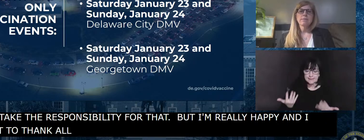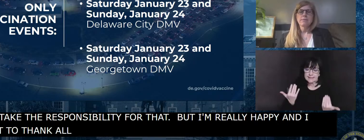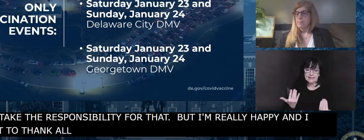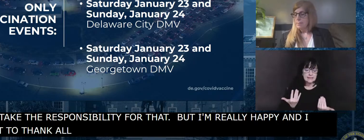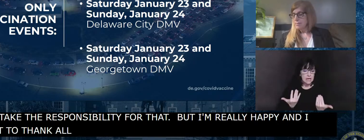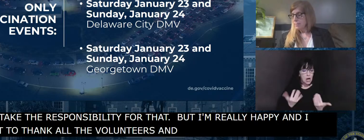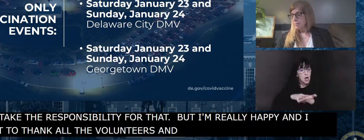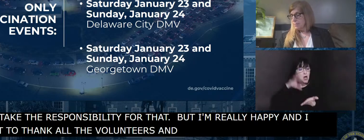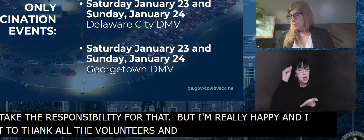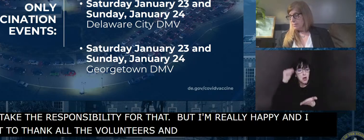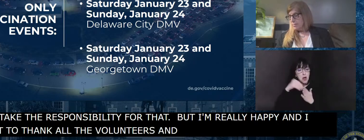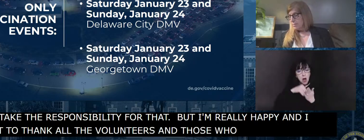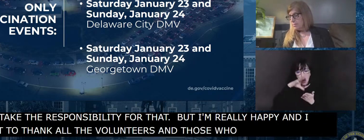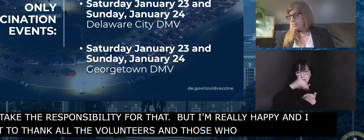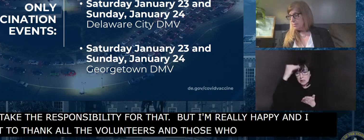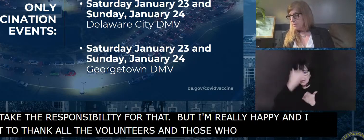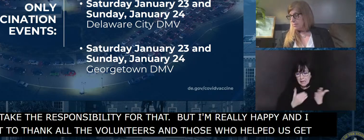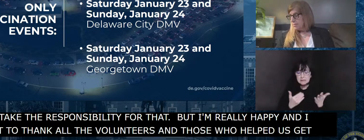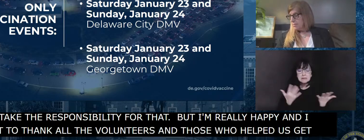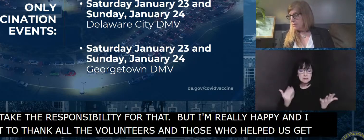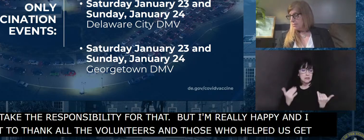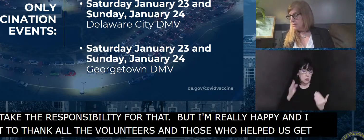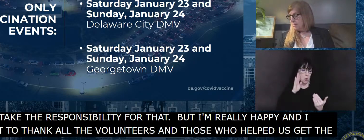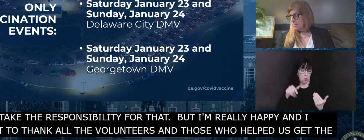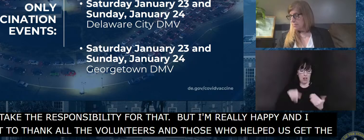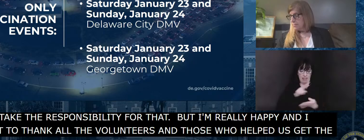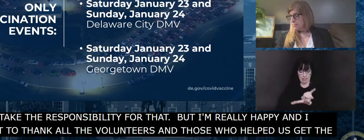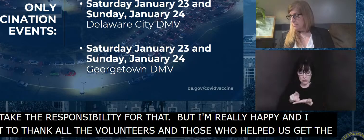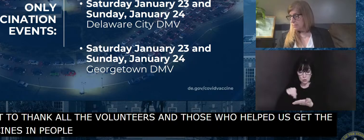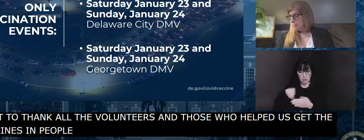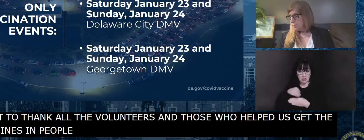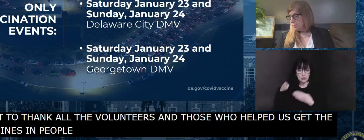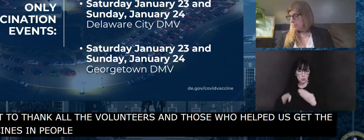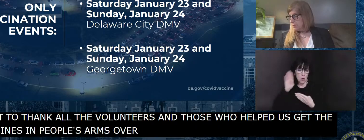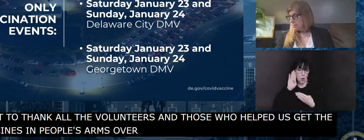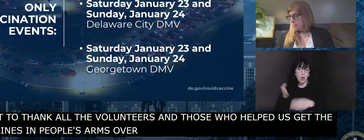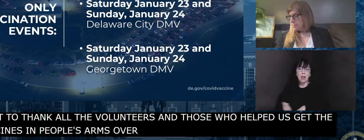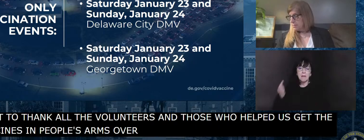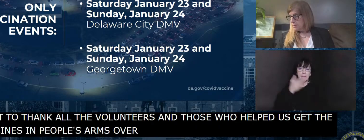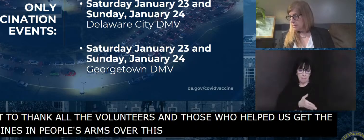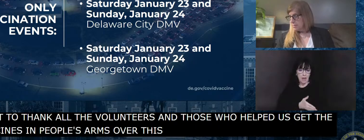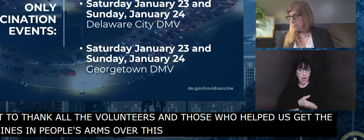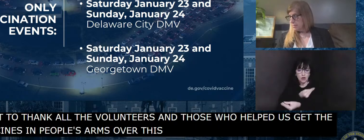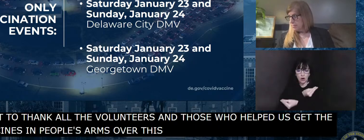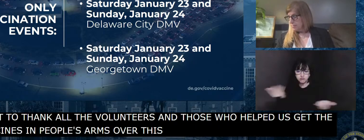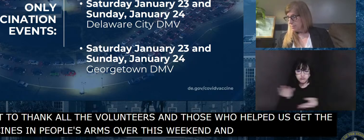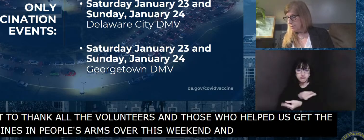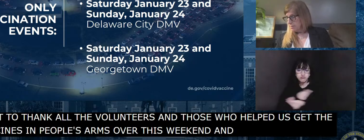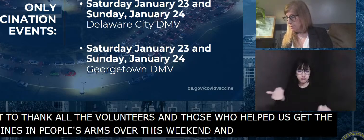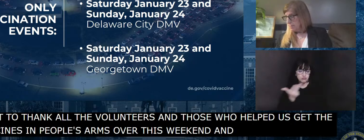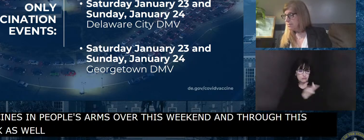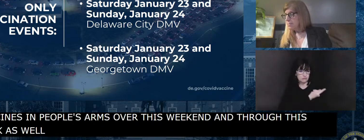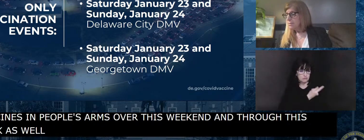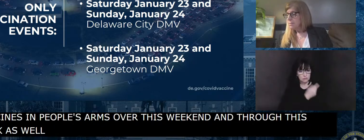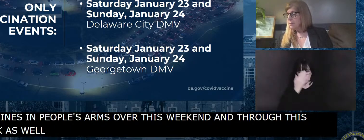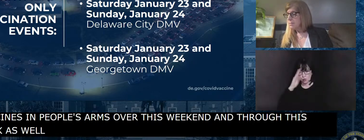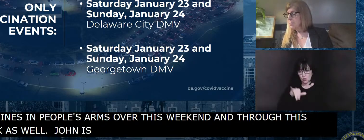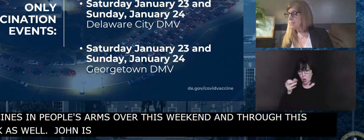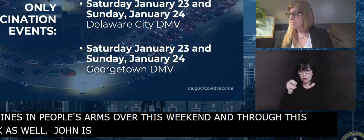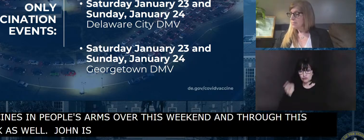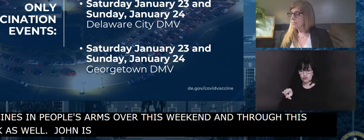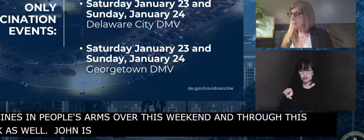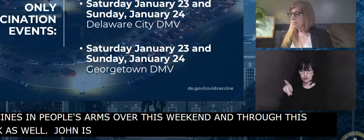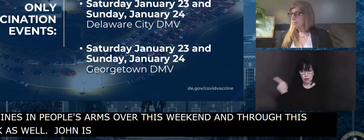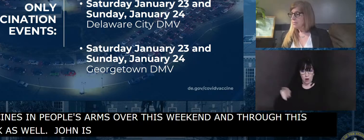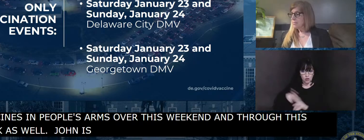people's arms over this weekend and through this week as well. So why don't we go? I think John is out there with questions that have been